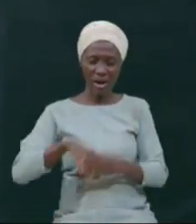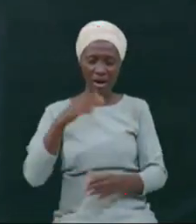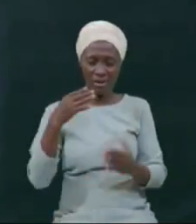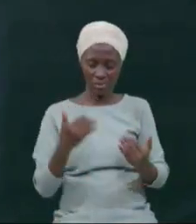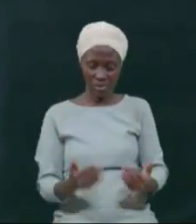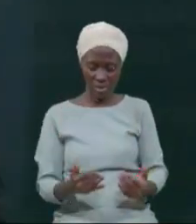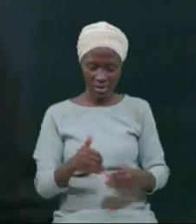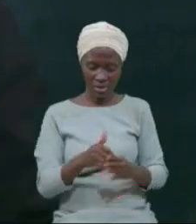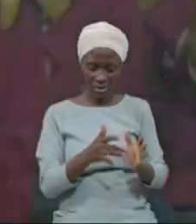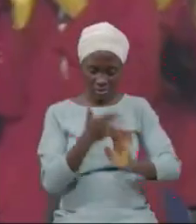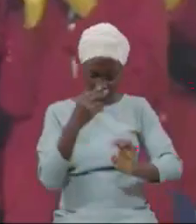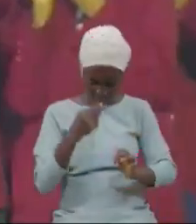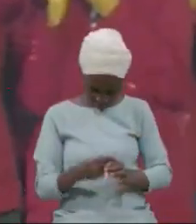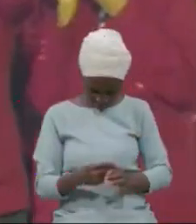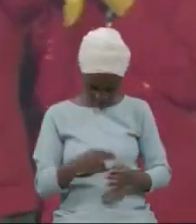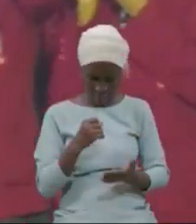name.